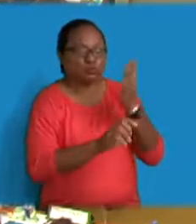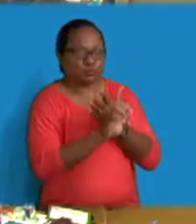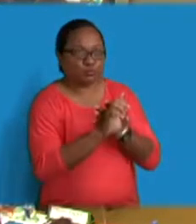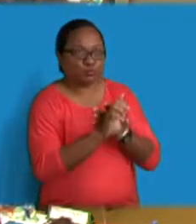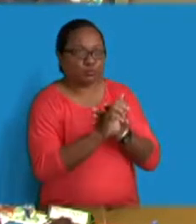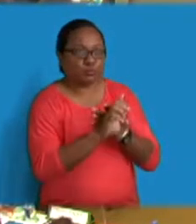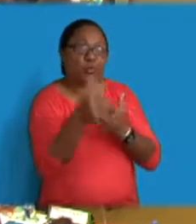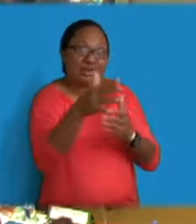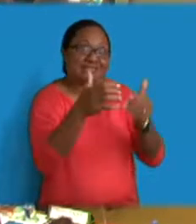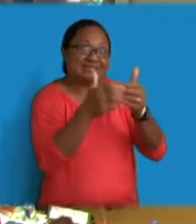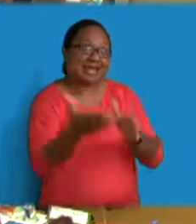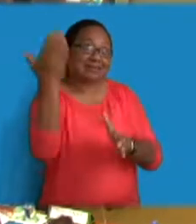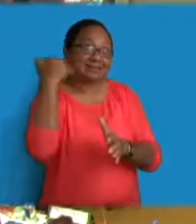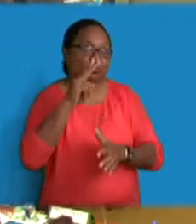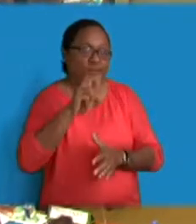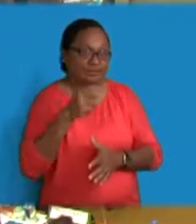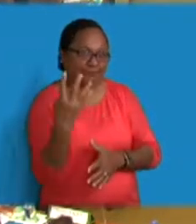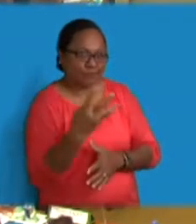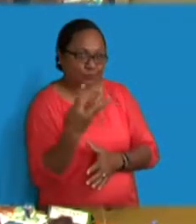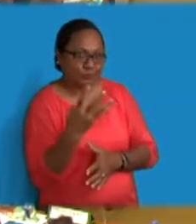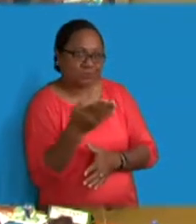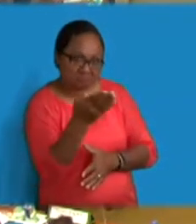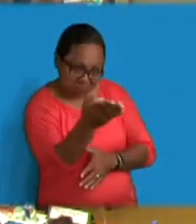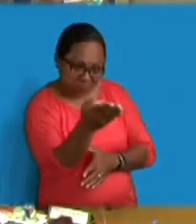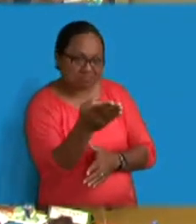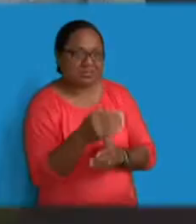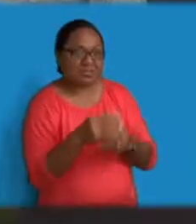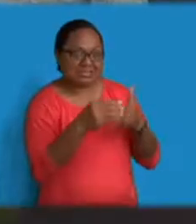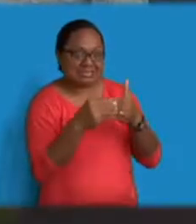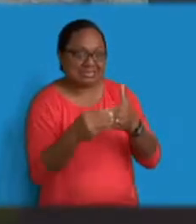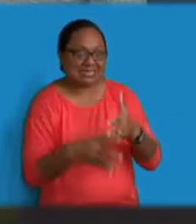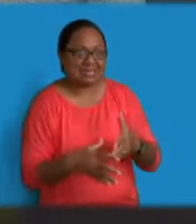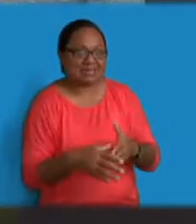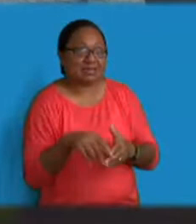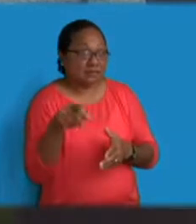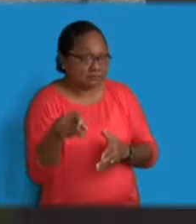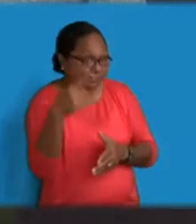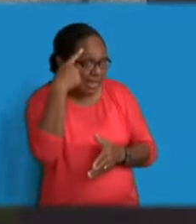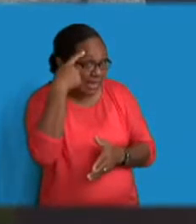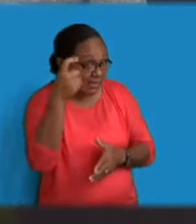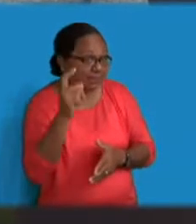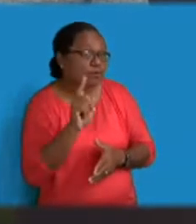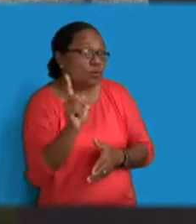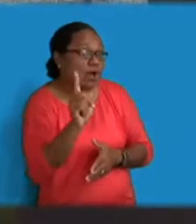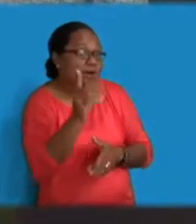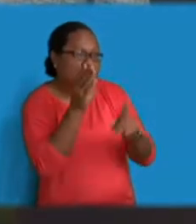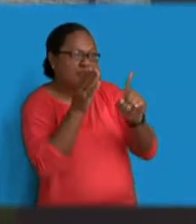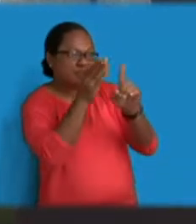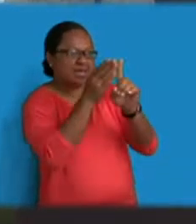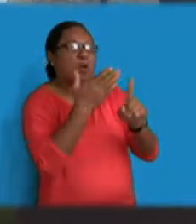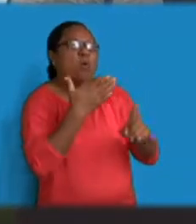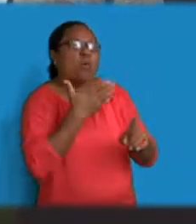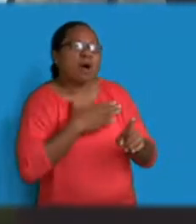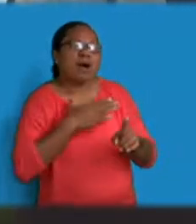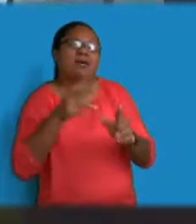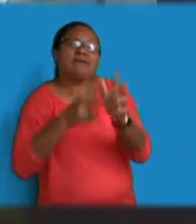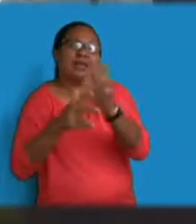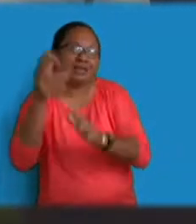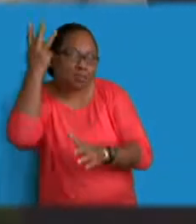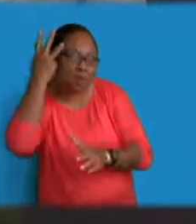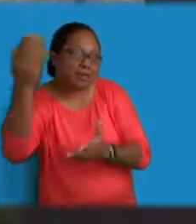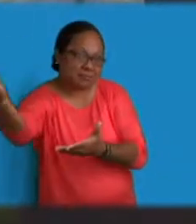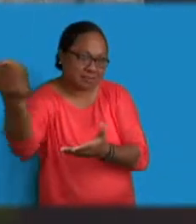was initiated back in 2014, Madam Speaker, under your leadership. It's basically an initiative with the aim of connecting rural women to